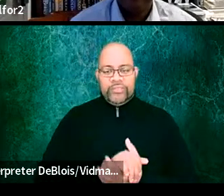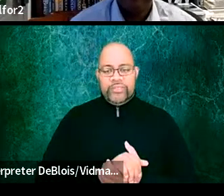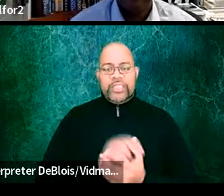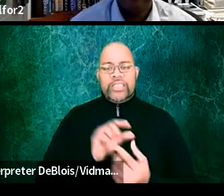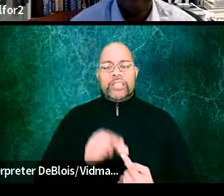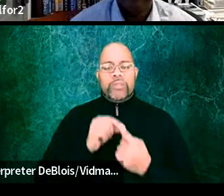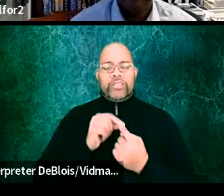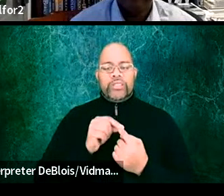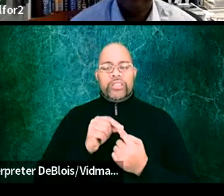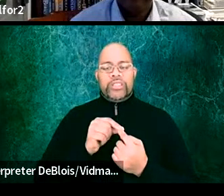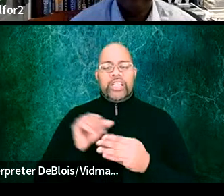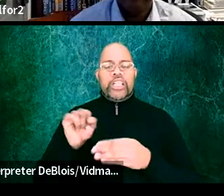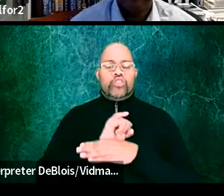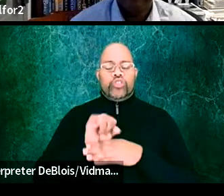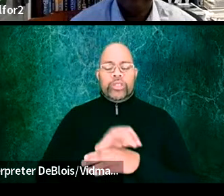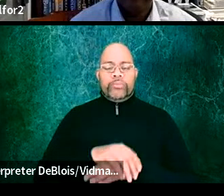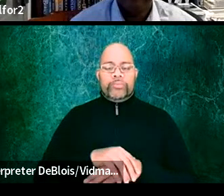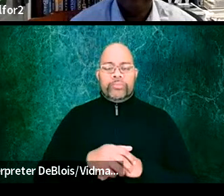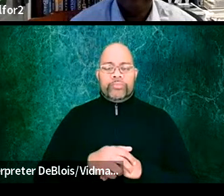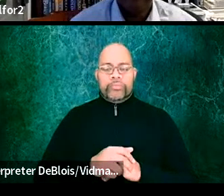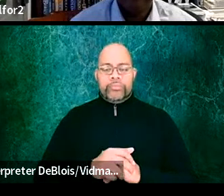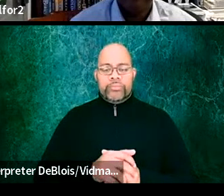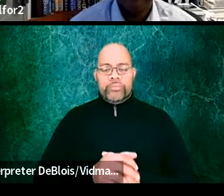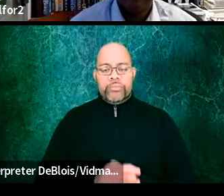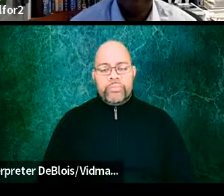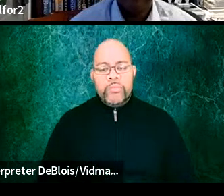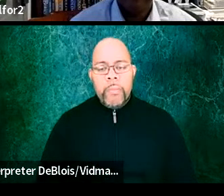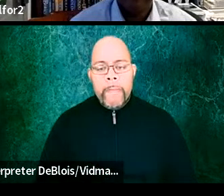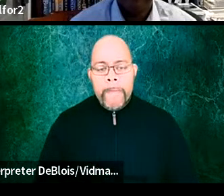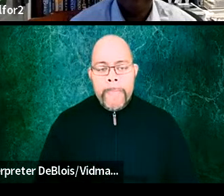Especially internships.